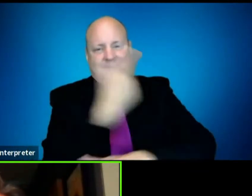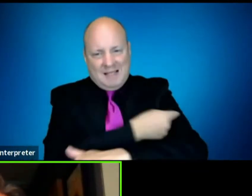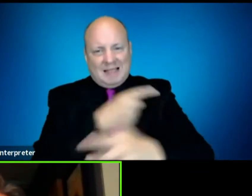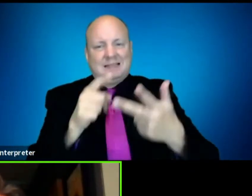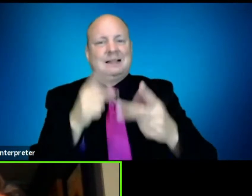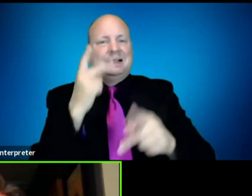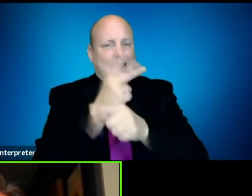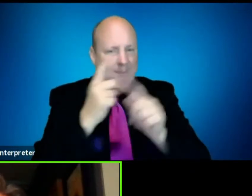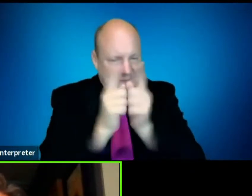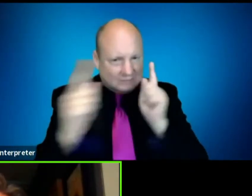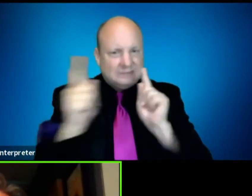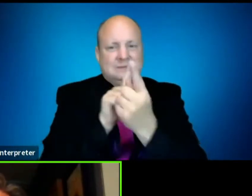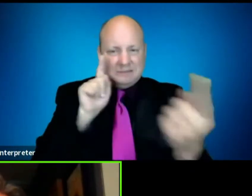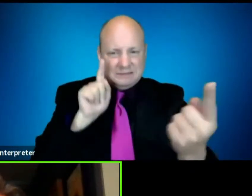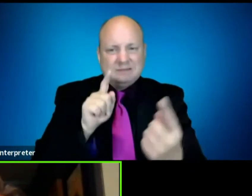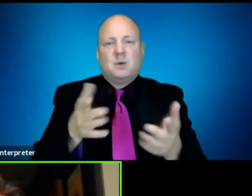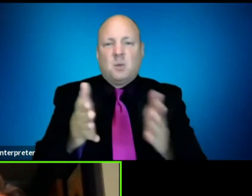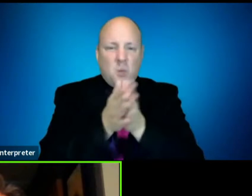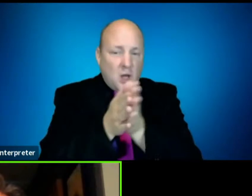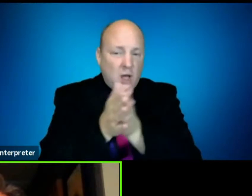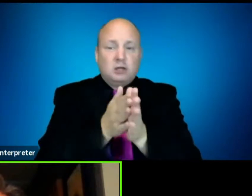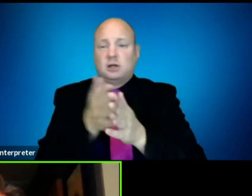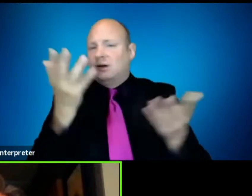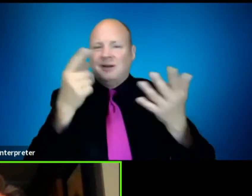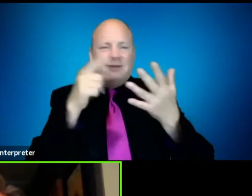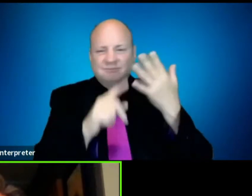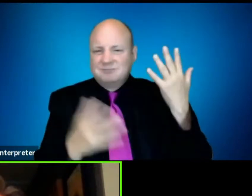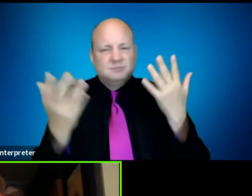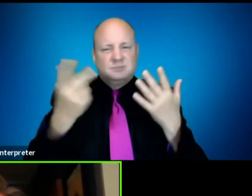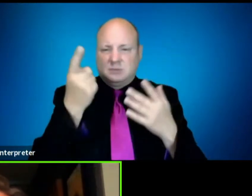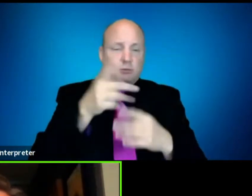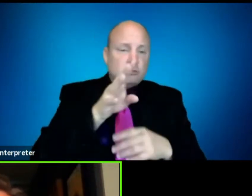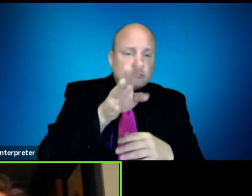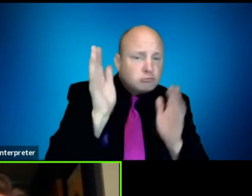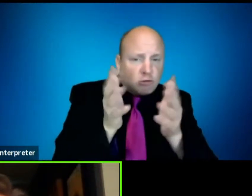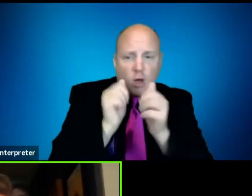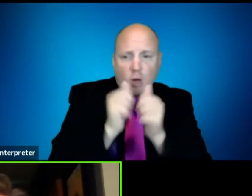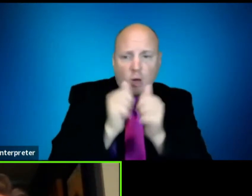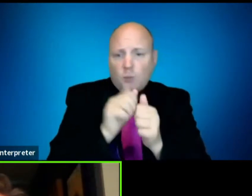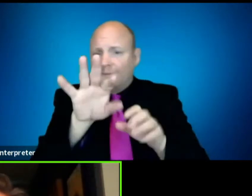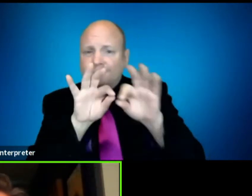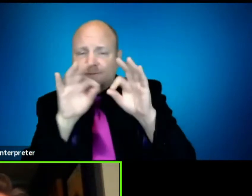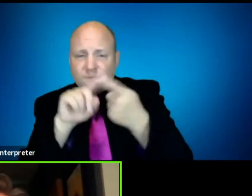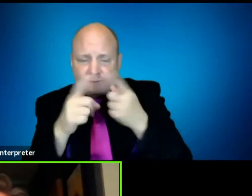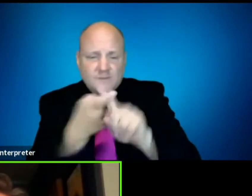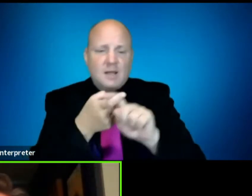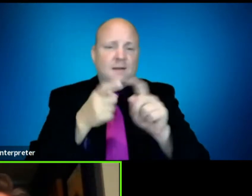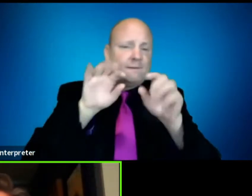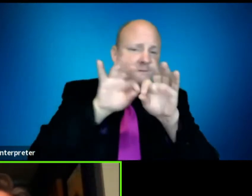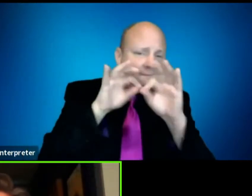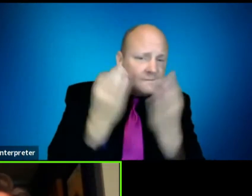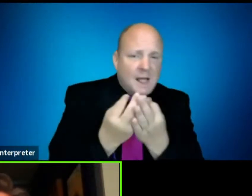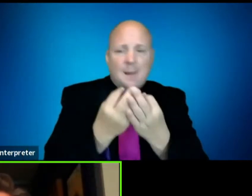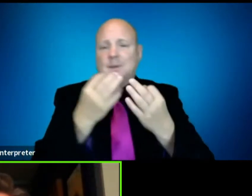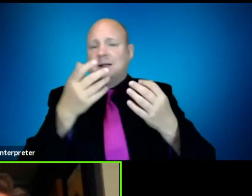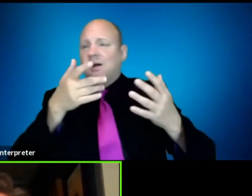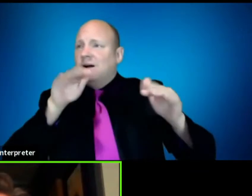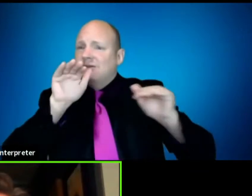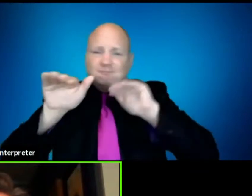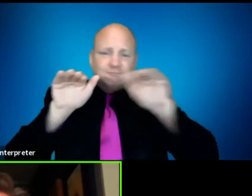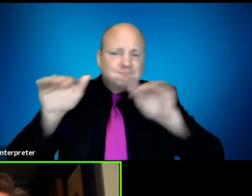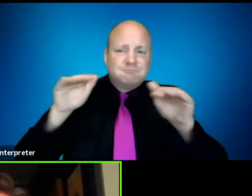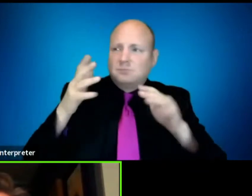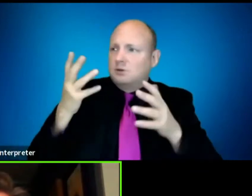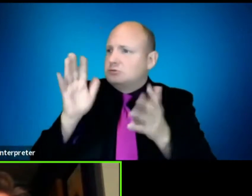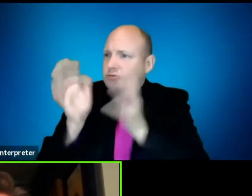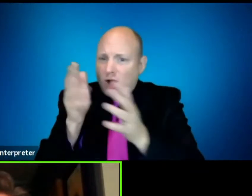and link them to a provider or another trusted source that can give them information. Wear your masks, limit your gatherings, and rethink the activities